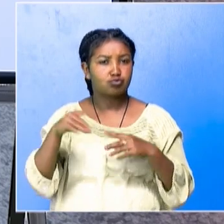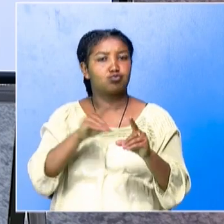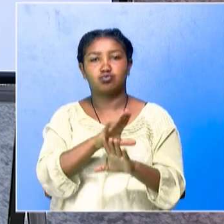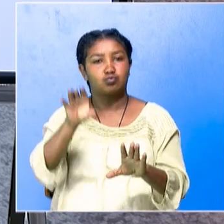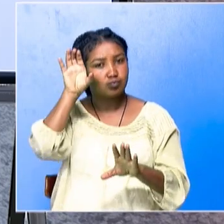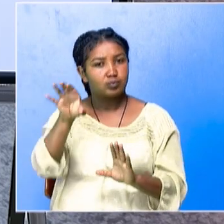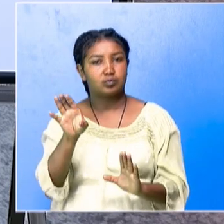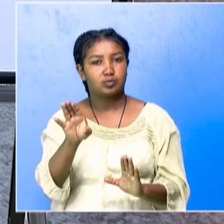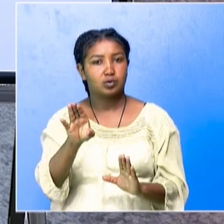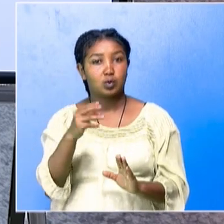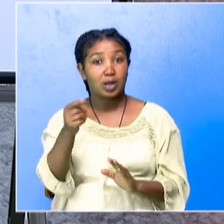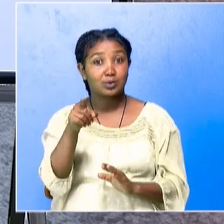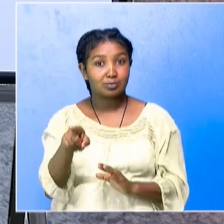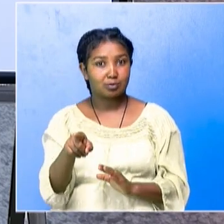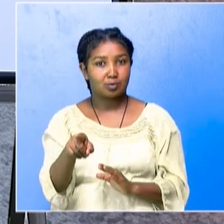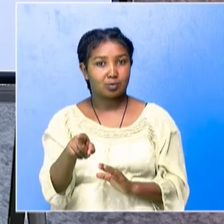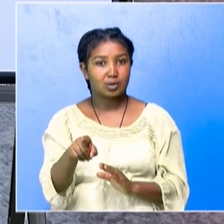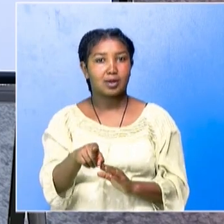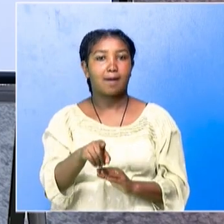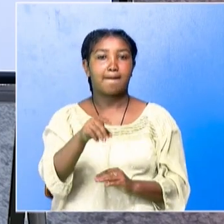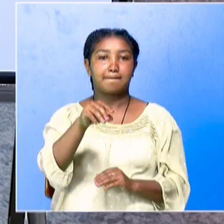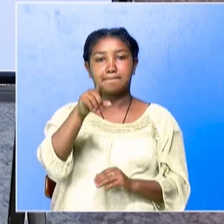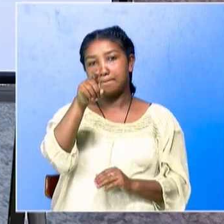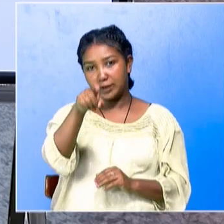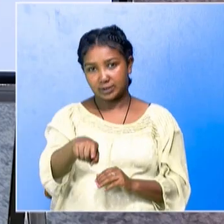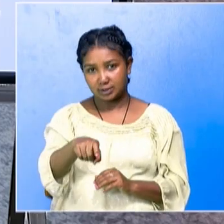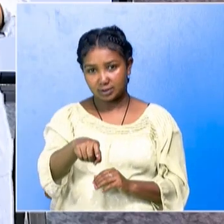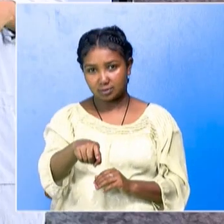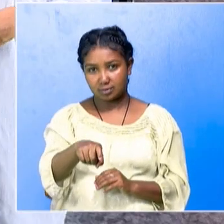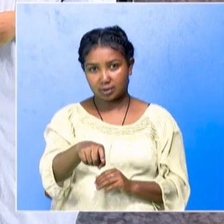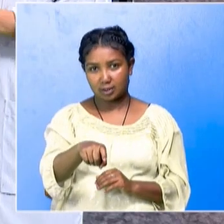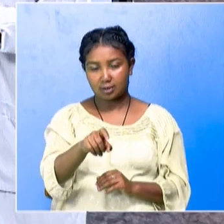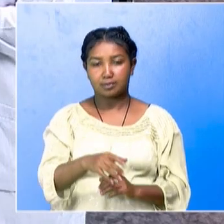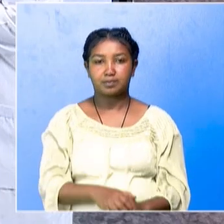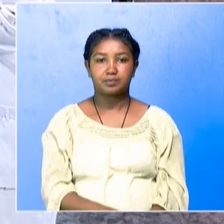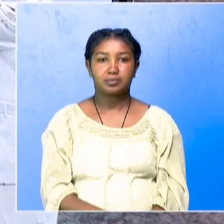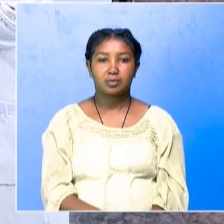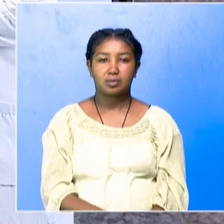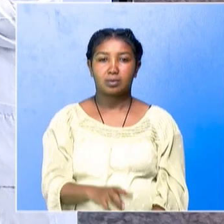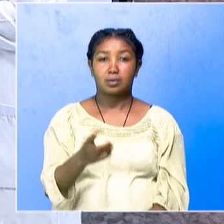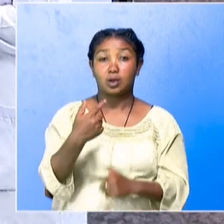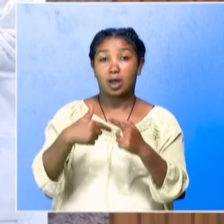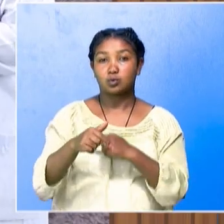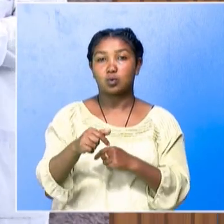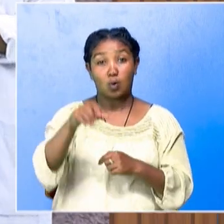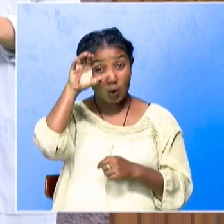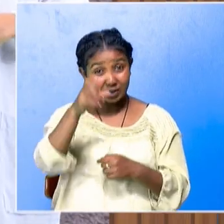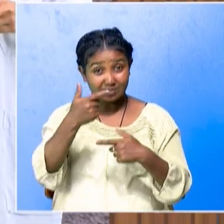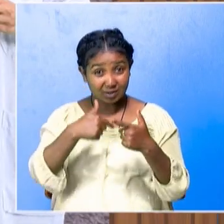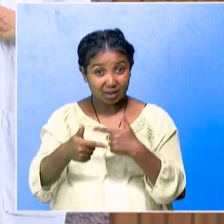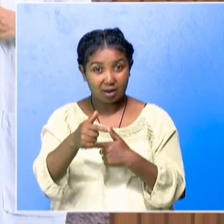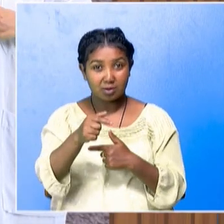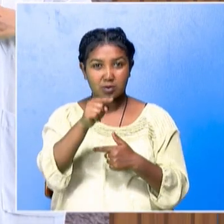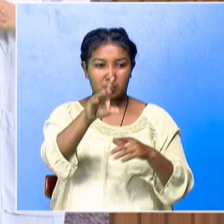do. We can use what? Must. We can use what? Must. When we come to obligation, maybe